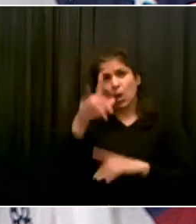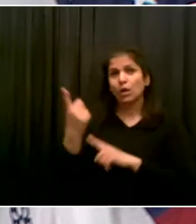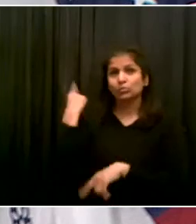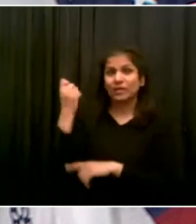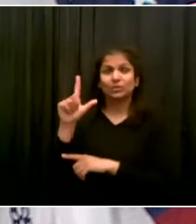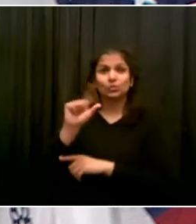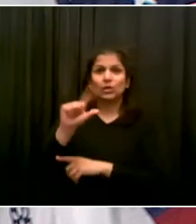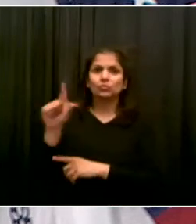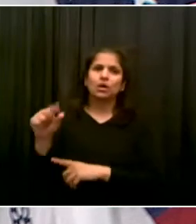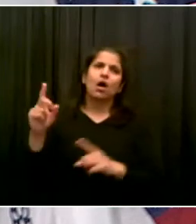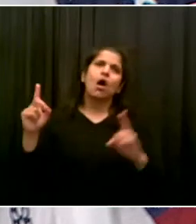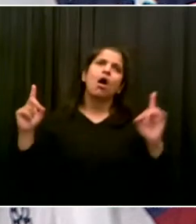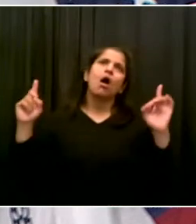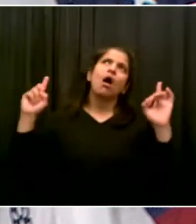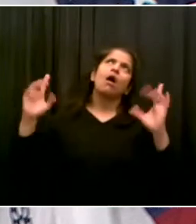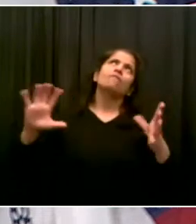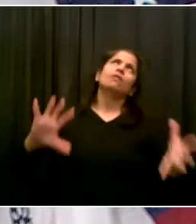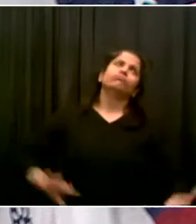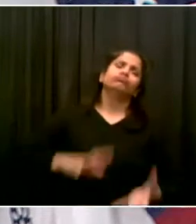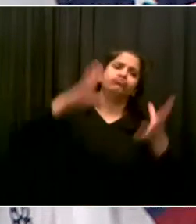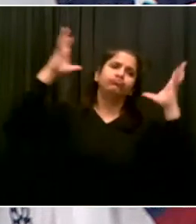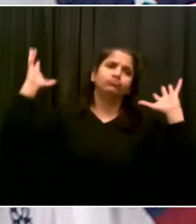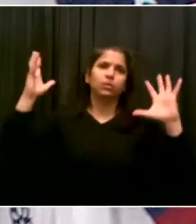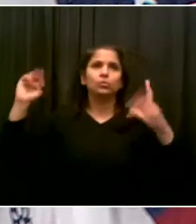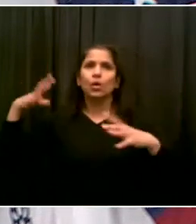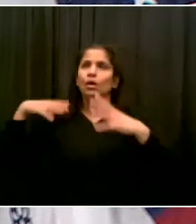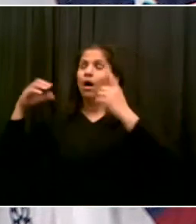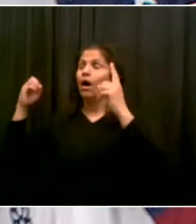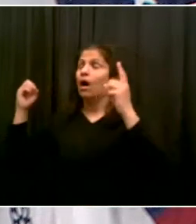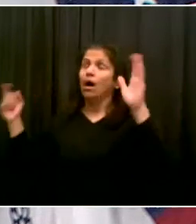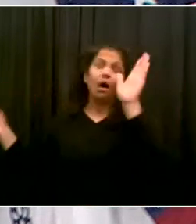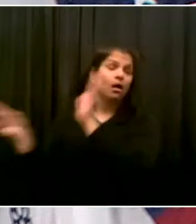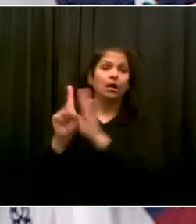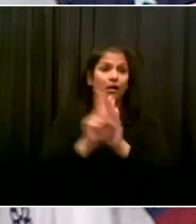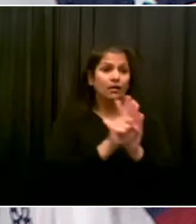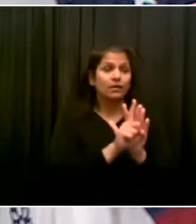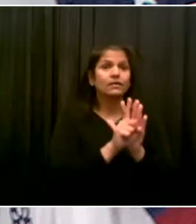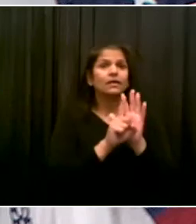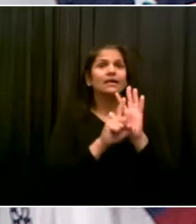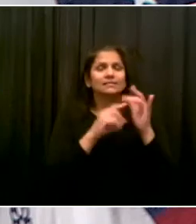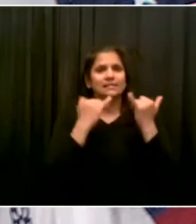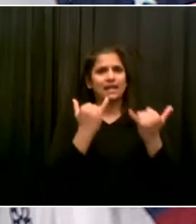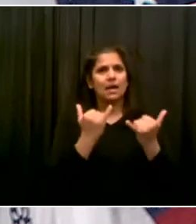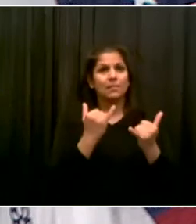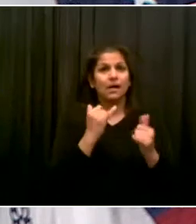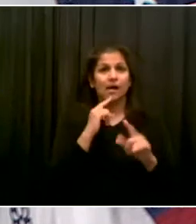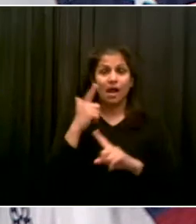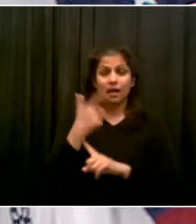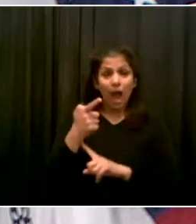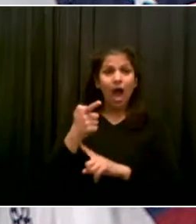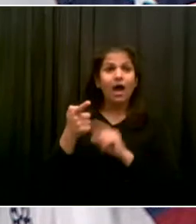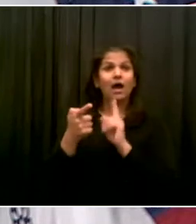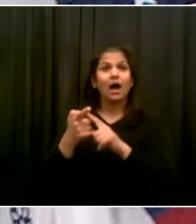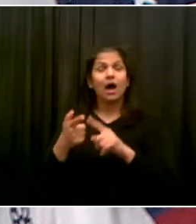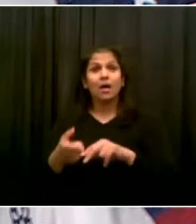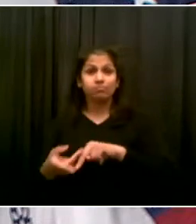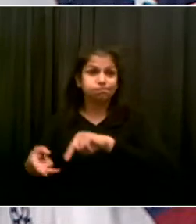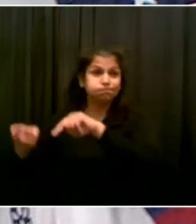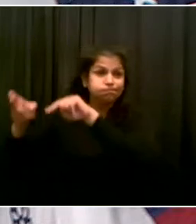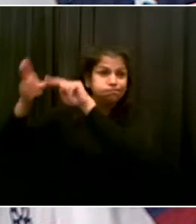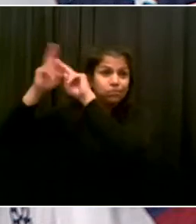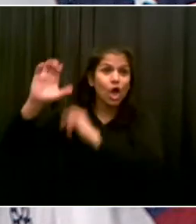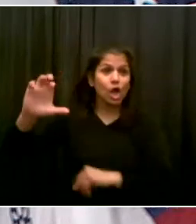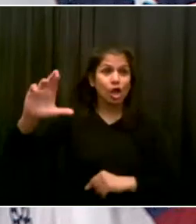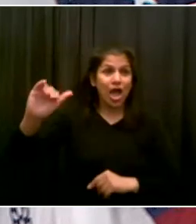creates some artificiality. But what's not artificial at all is that people are suffering. We don't want it to happen. We are going to turn the tide, but we're going to